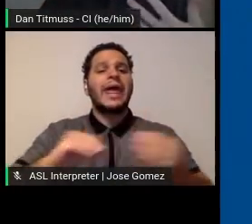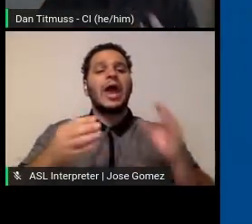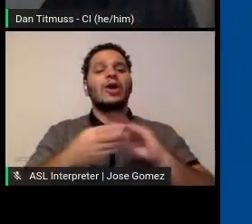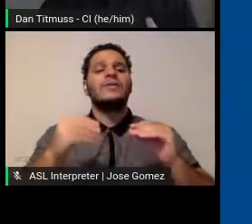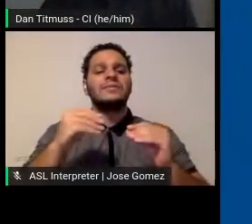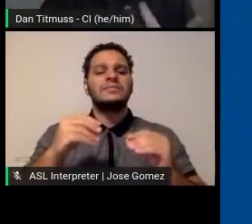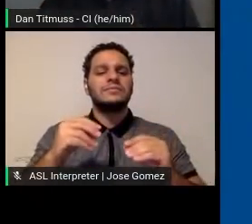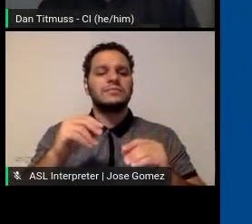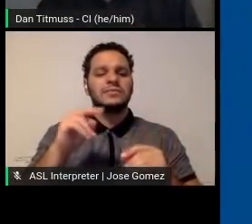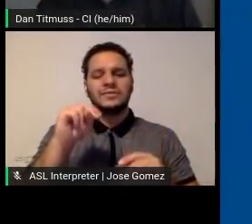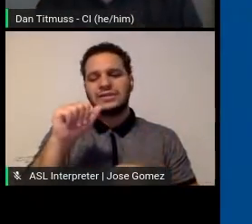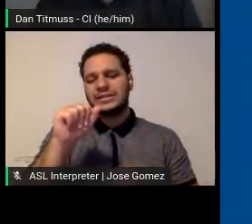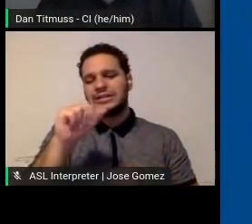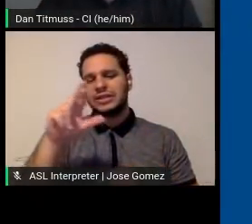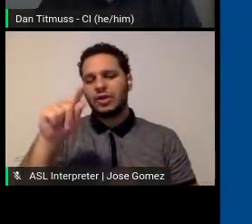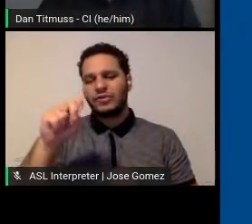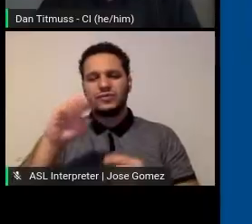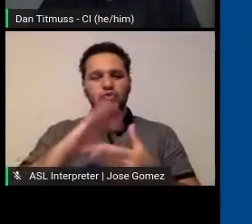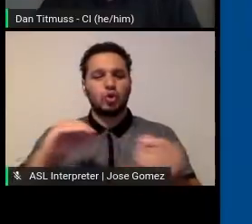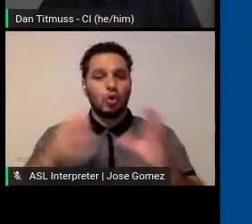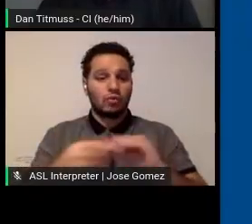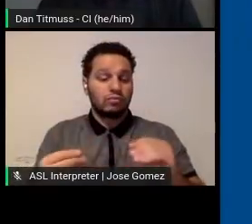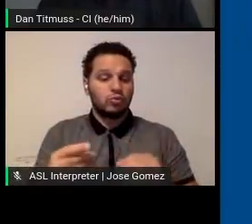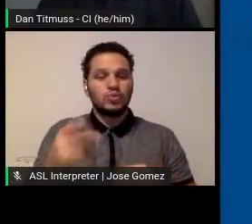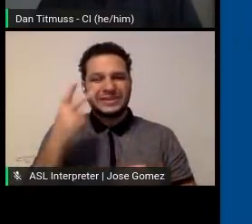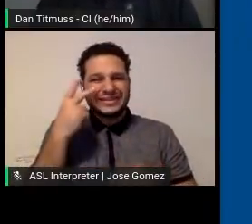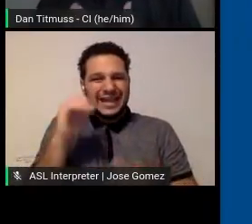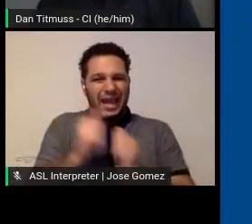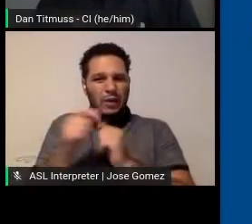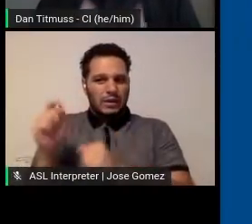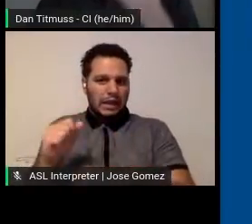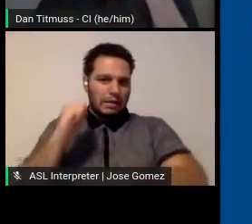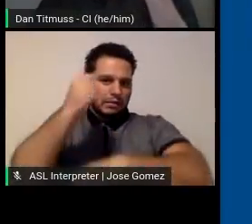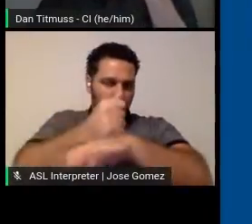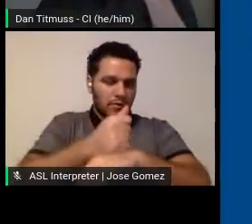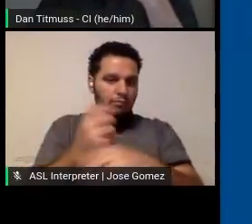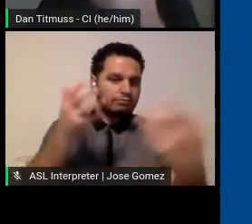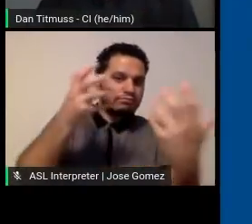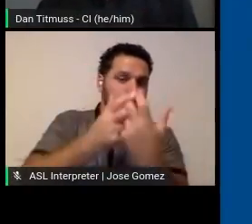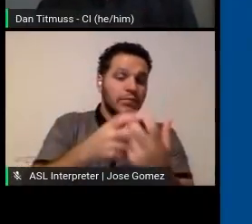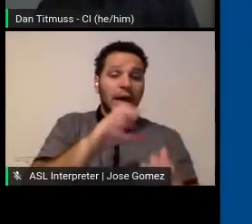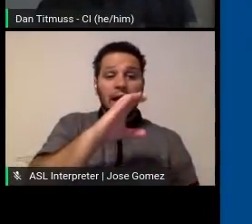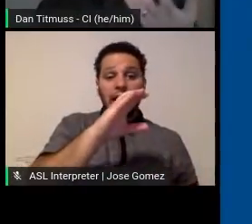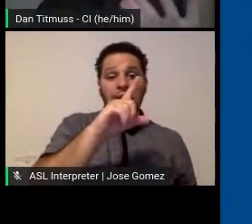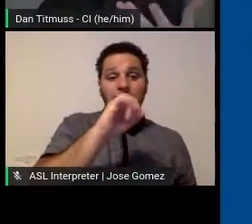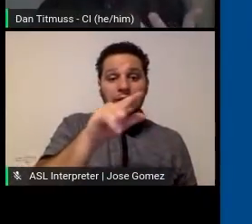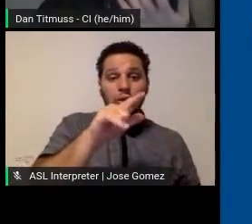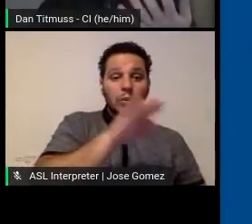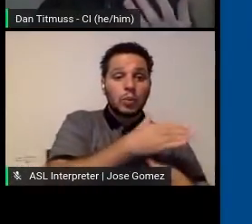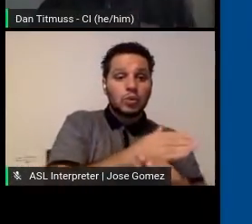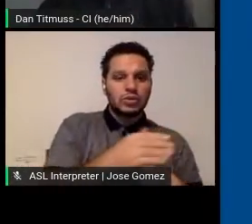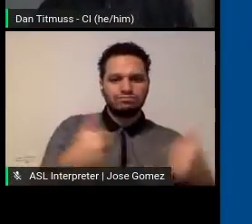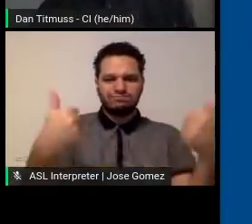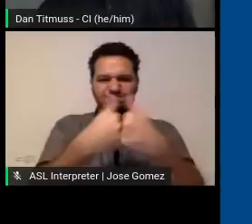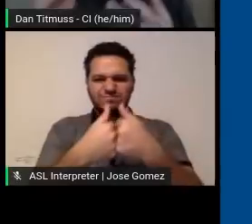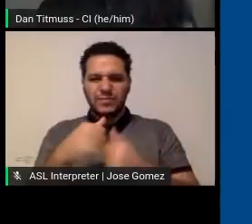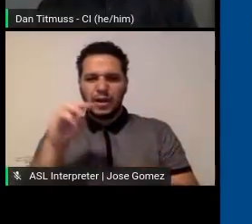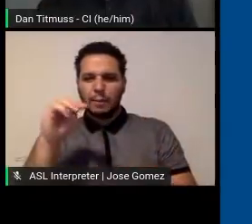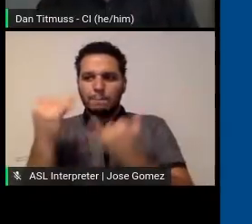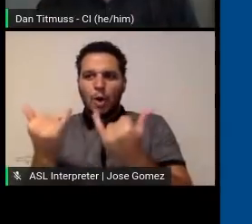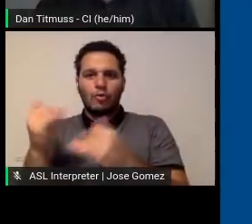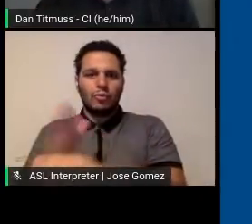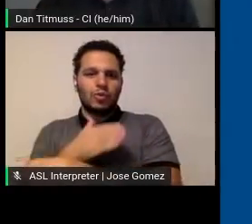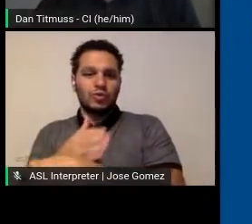how you can sort of adapt that to a piece of content. Also got classical music versus modern music. I can see here like what would be good would be to have